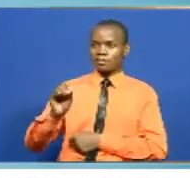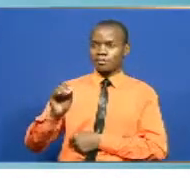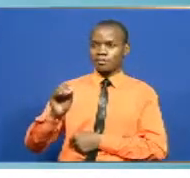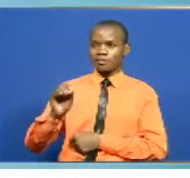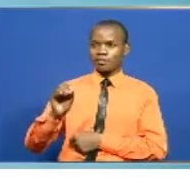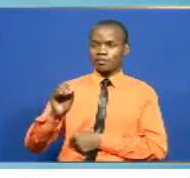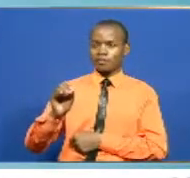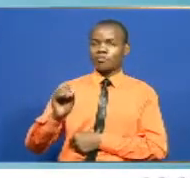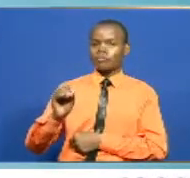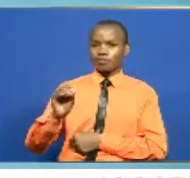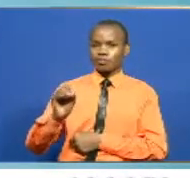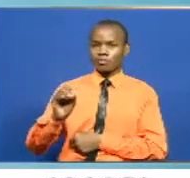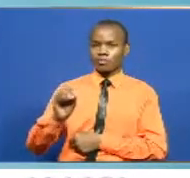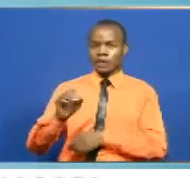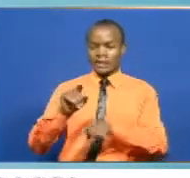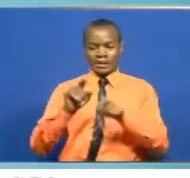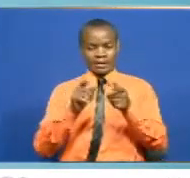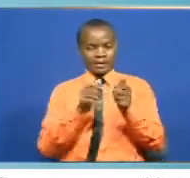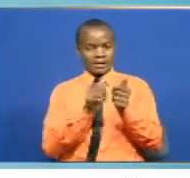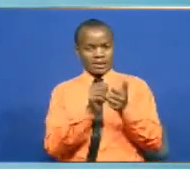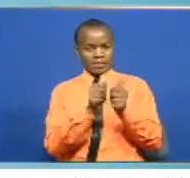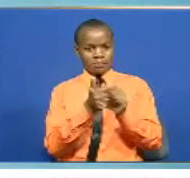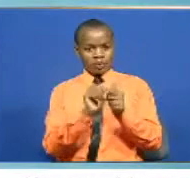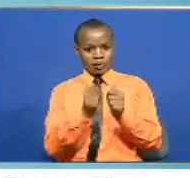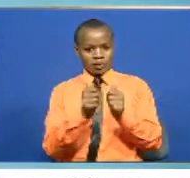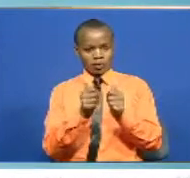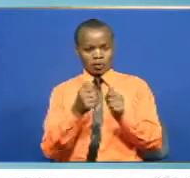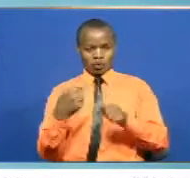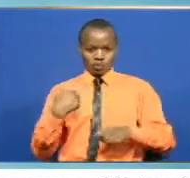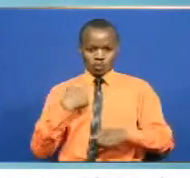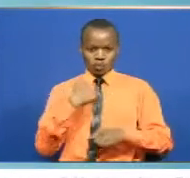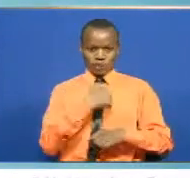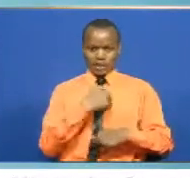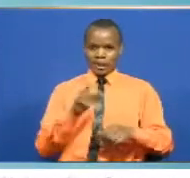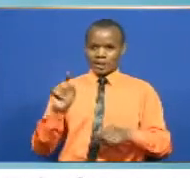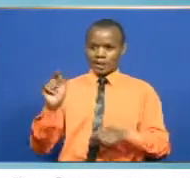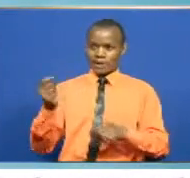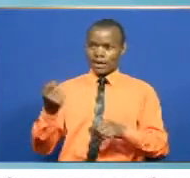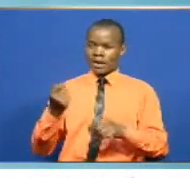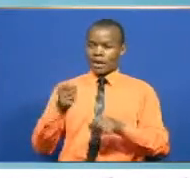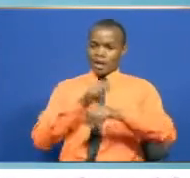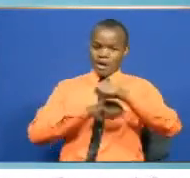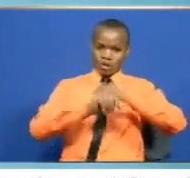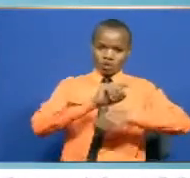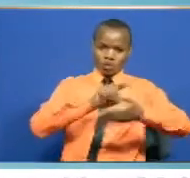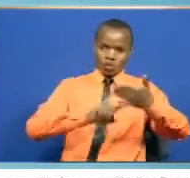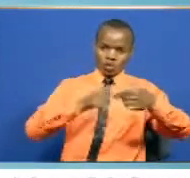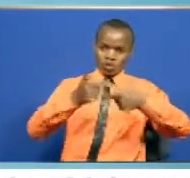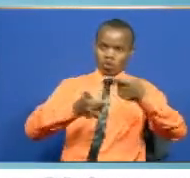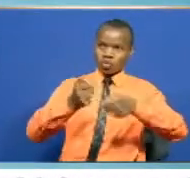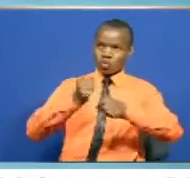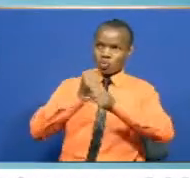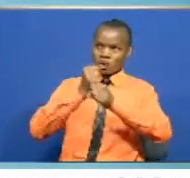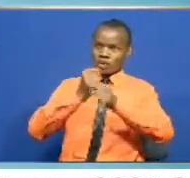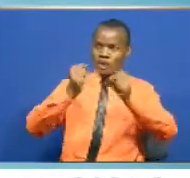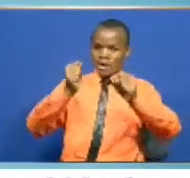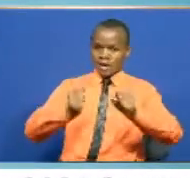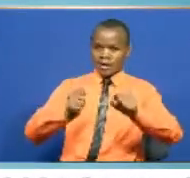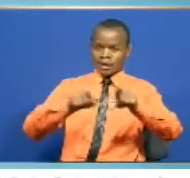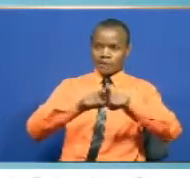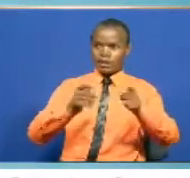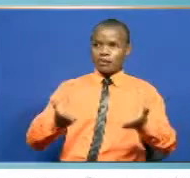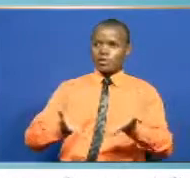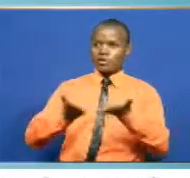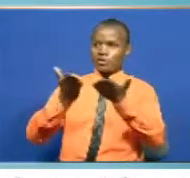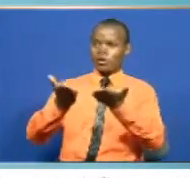continental games. So for us, I think if we have to do is just keep working. We keep working, keep improving day by day.